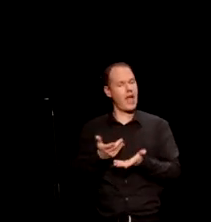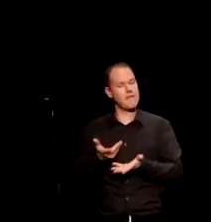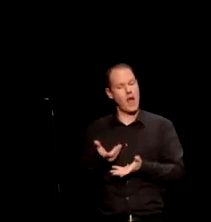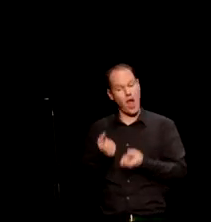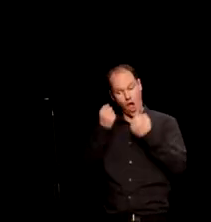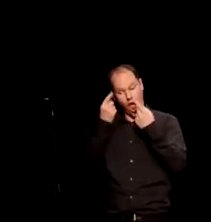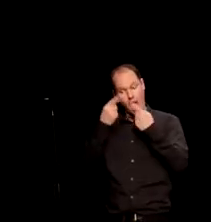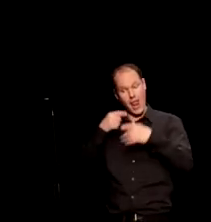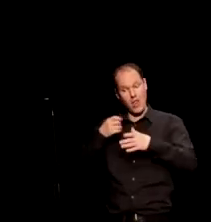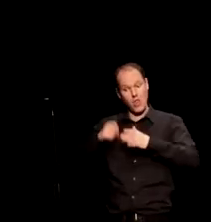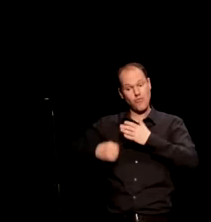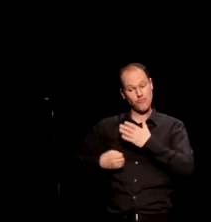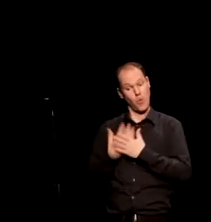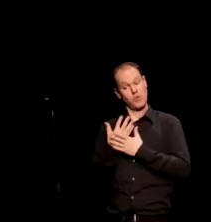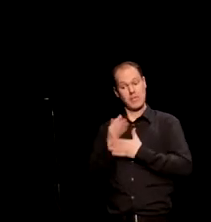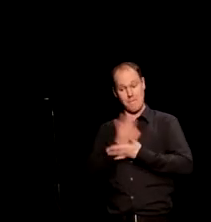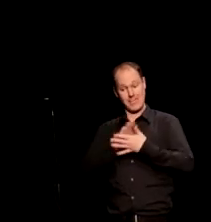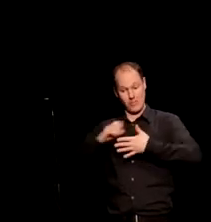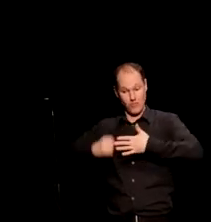further.